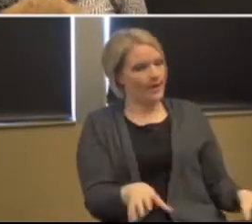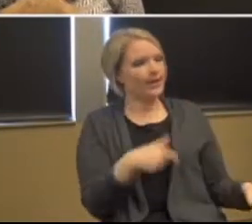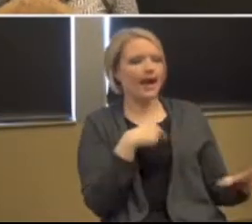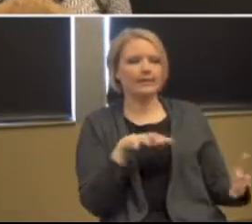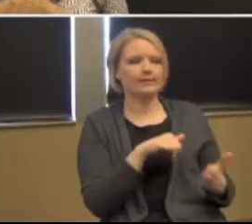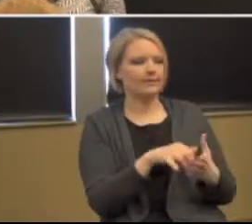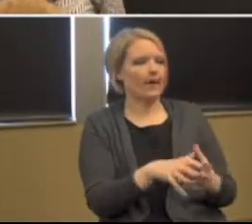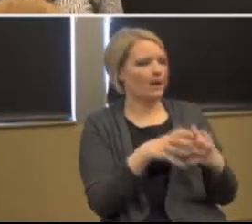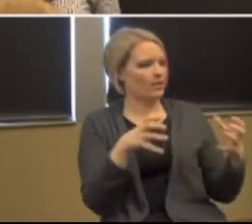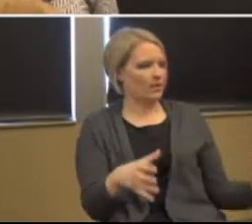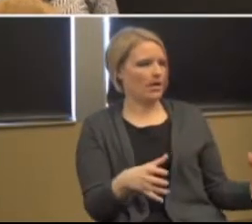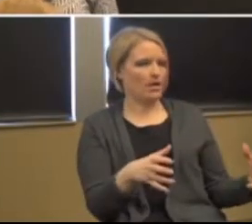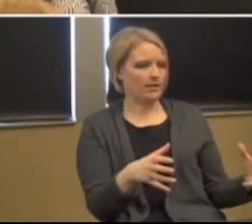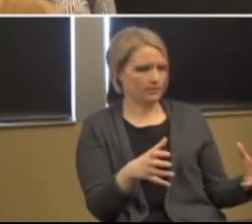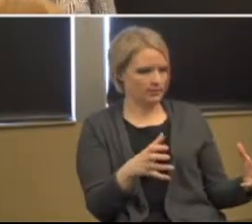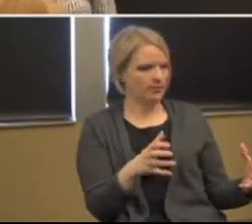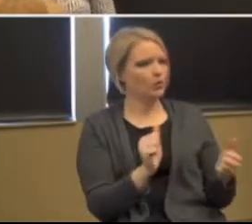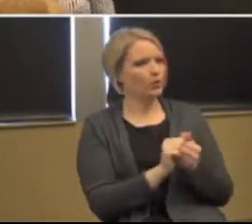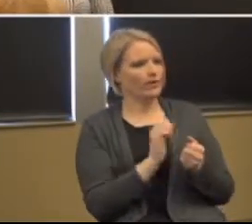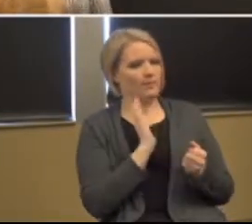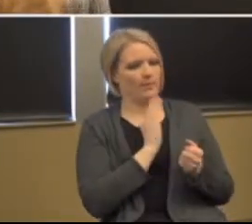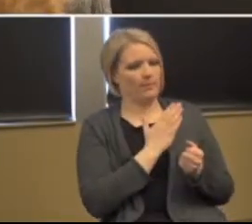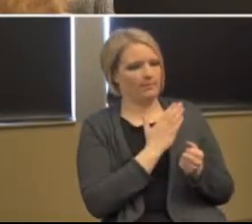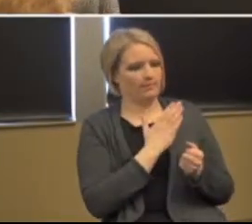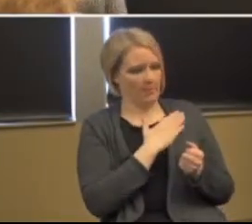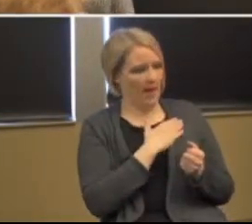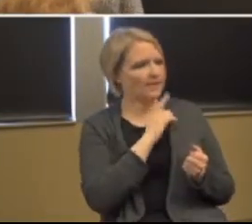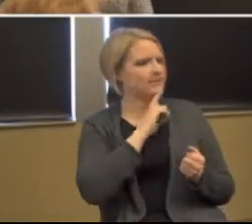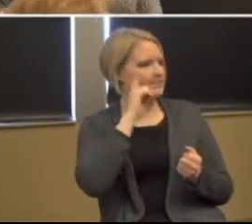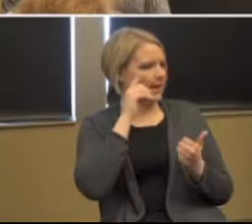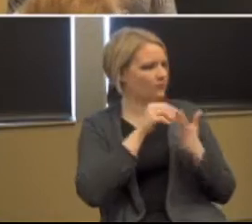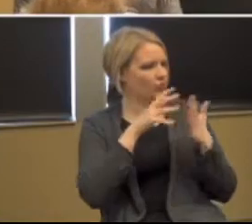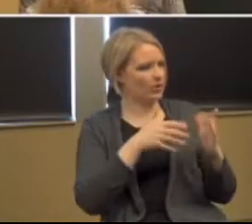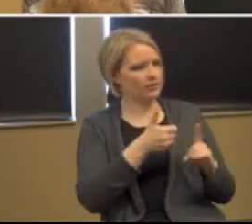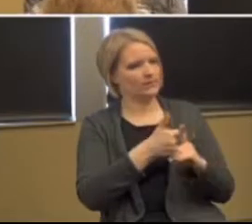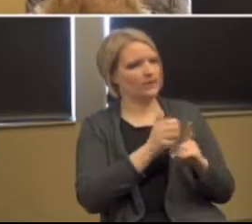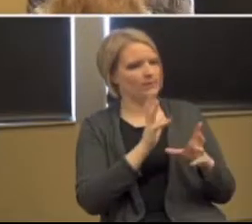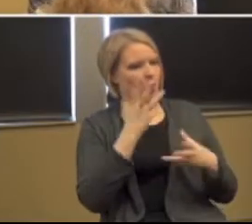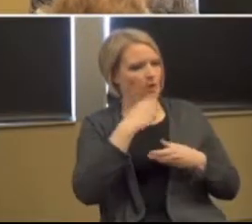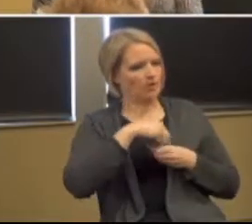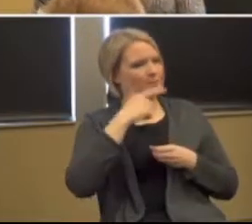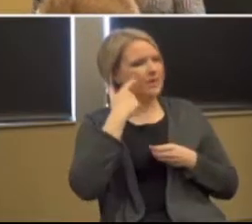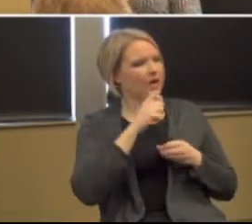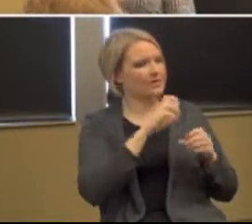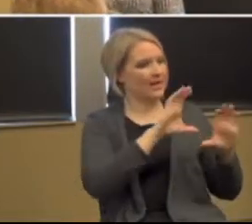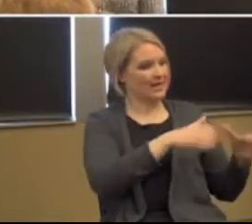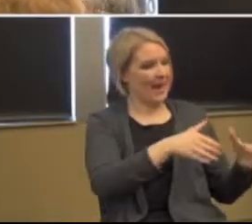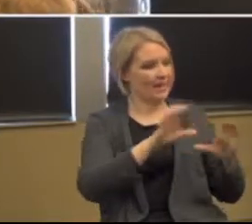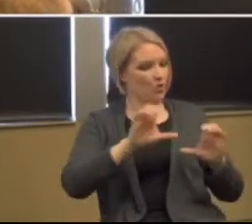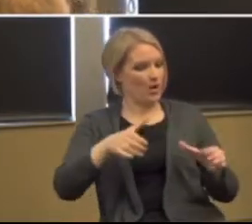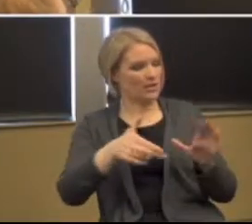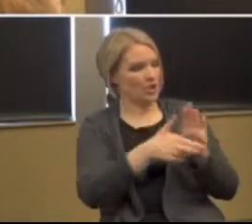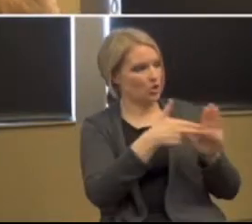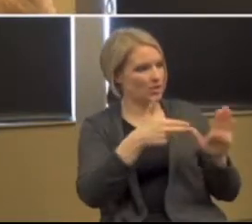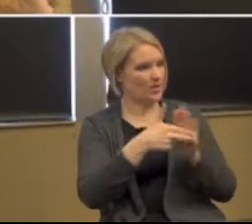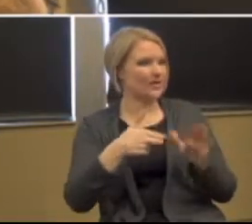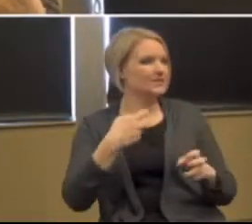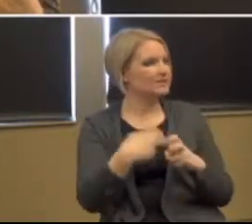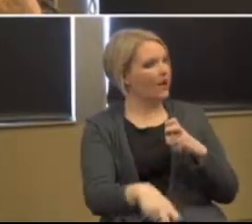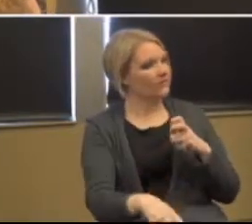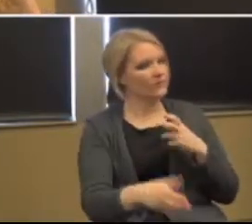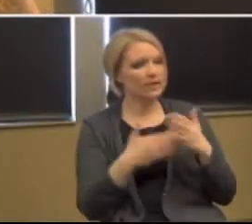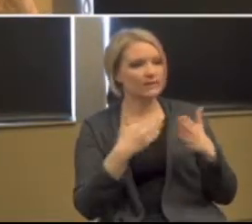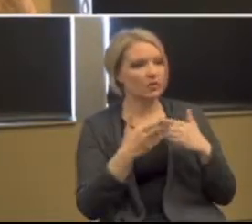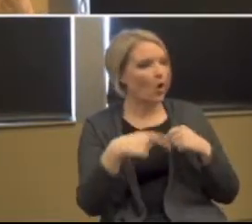did a lot with my deaf students with autism in particular, because categorization is so difficult. Even